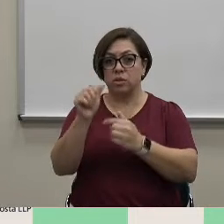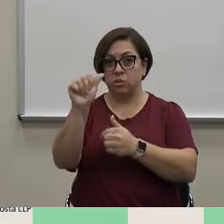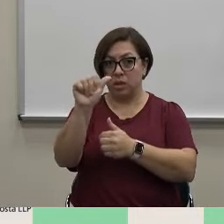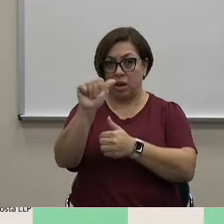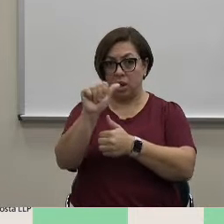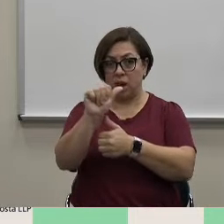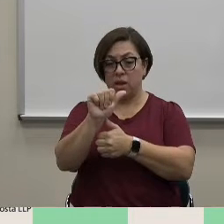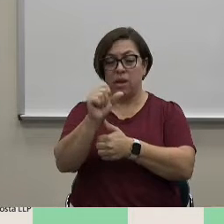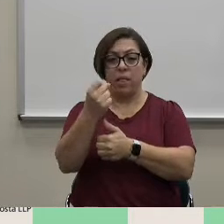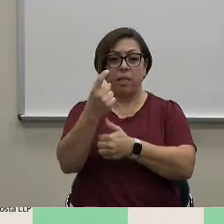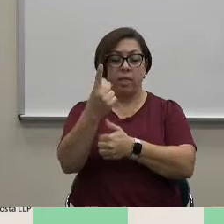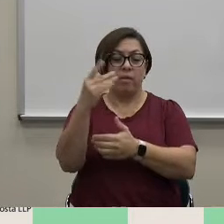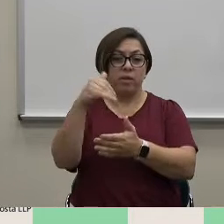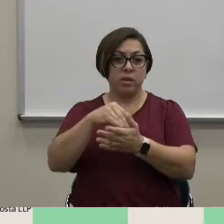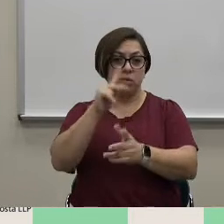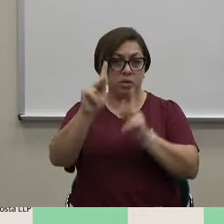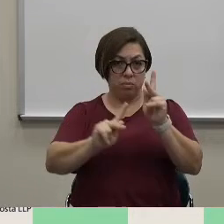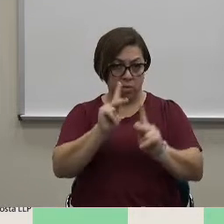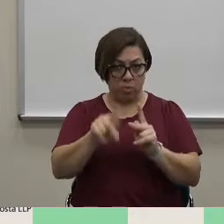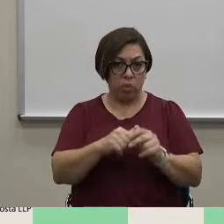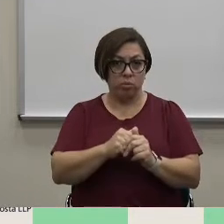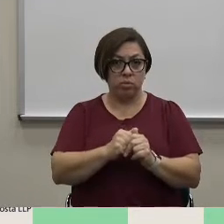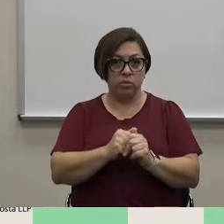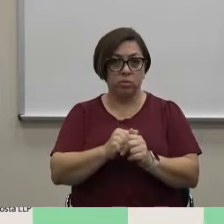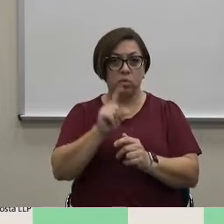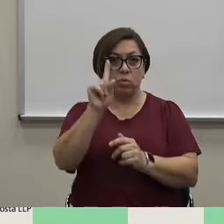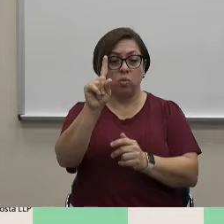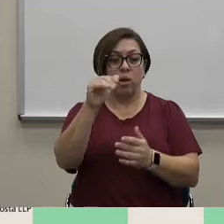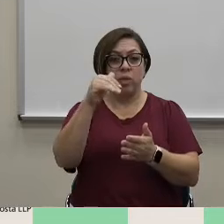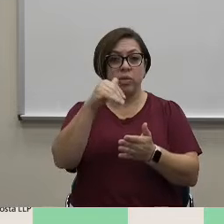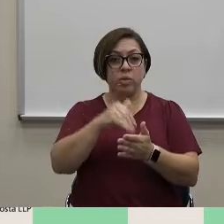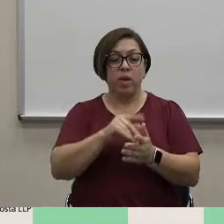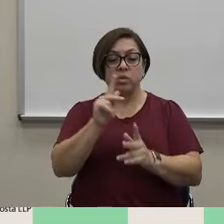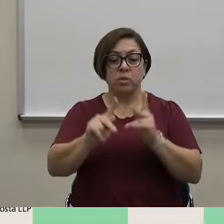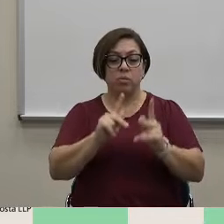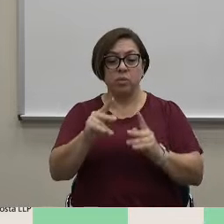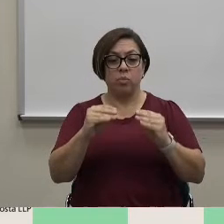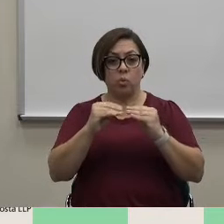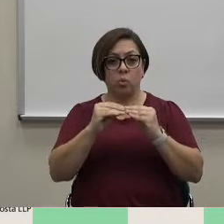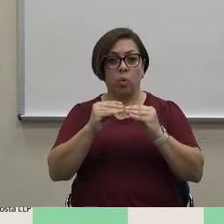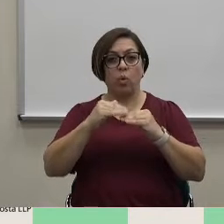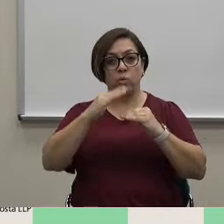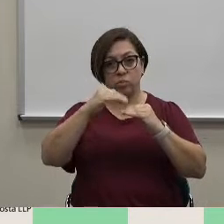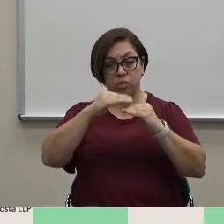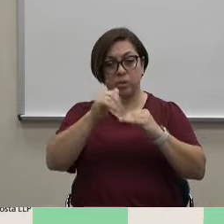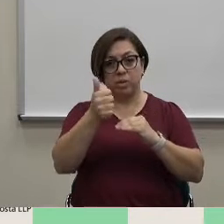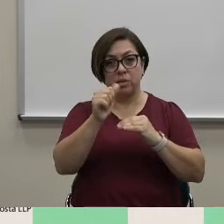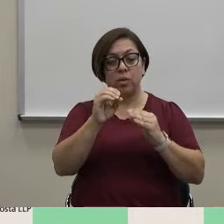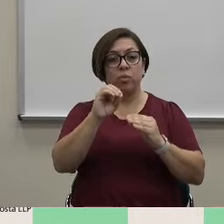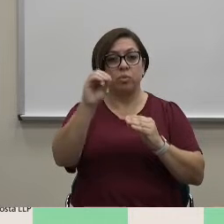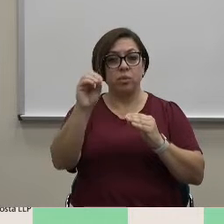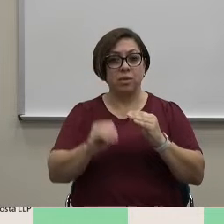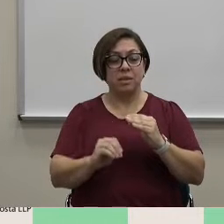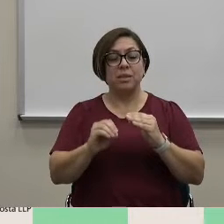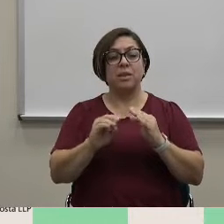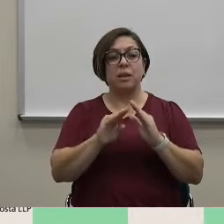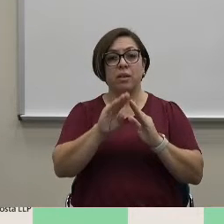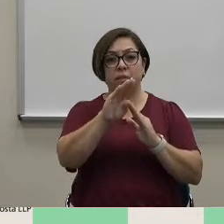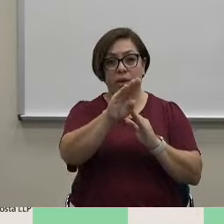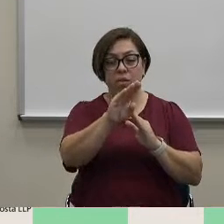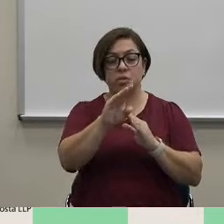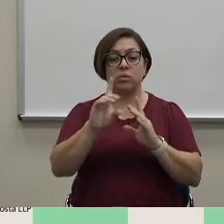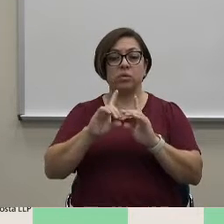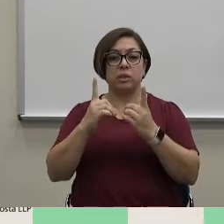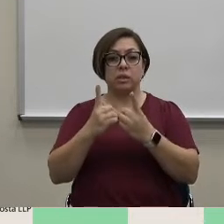11,000 people, or 1,000 people over the ideal, or 10% deviation. And then District D in